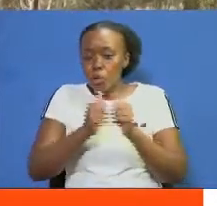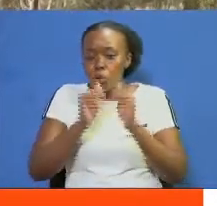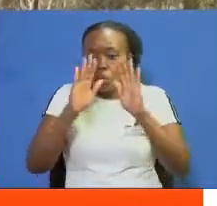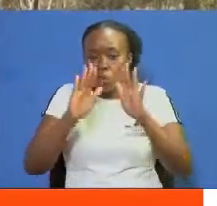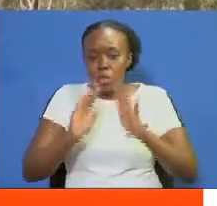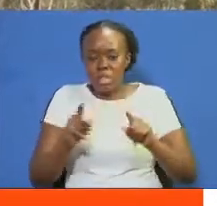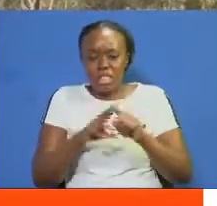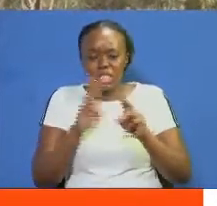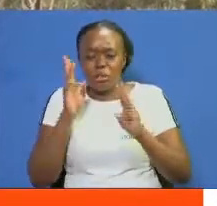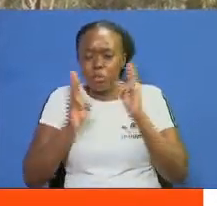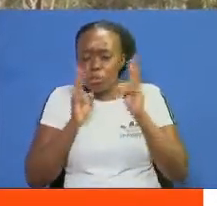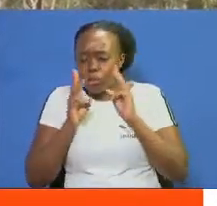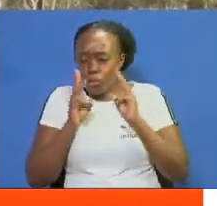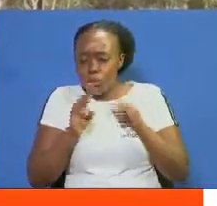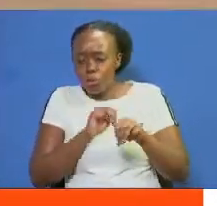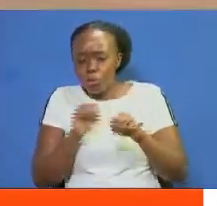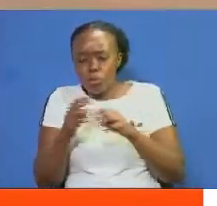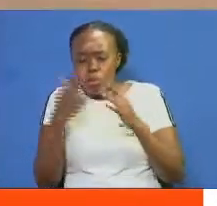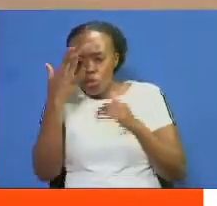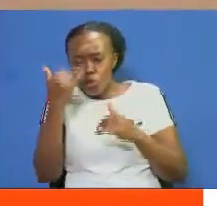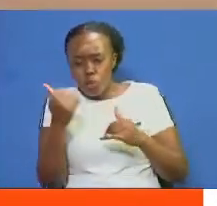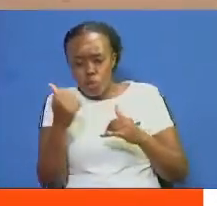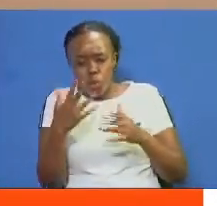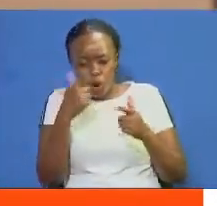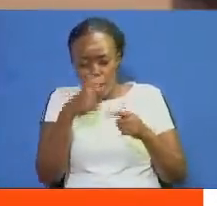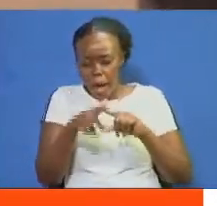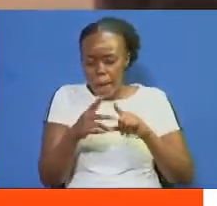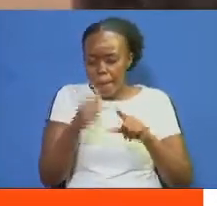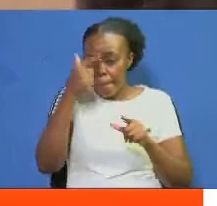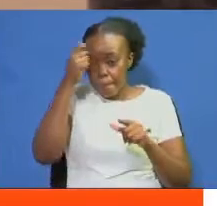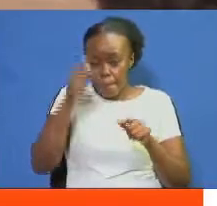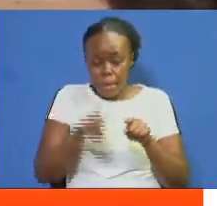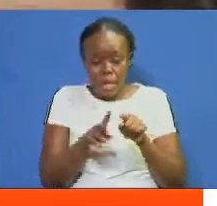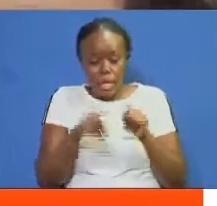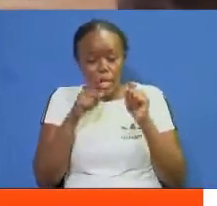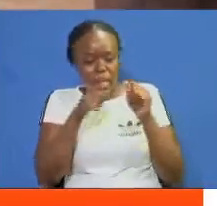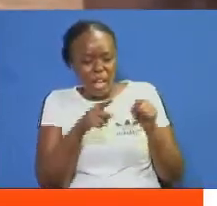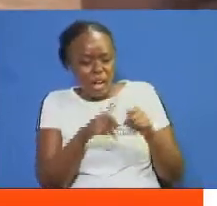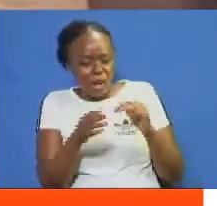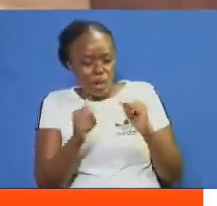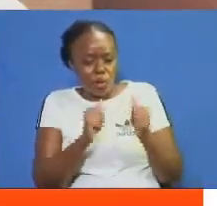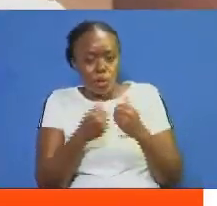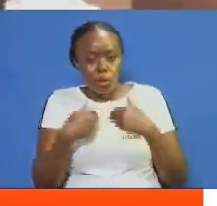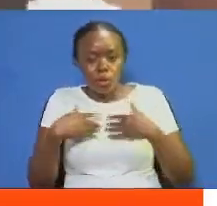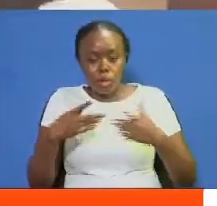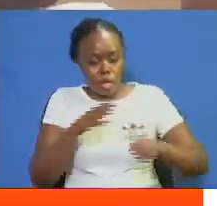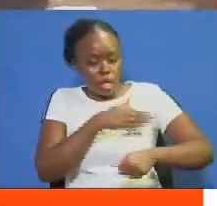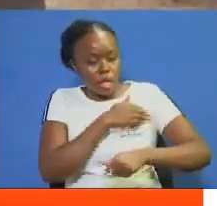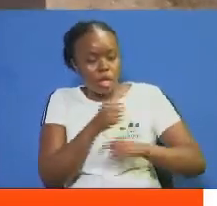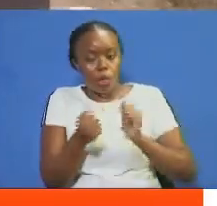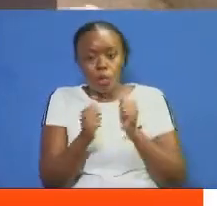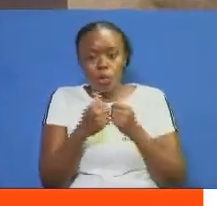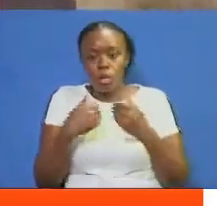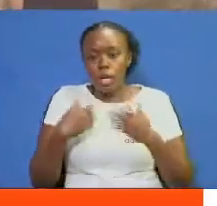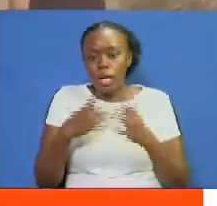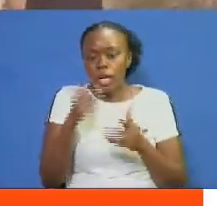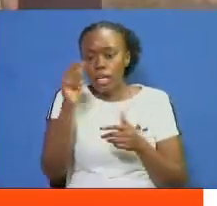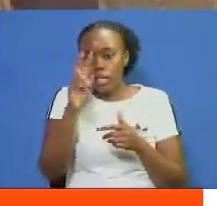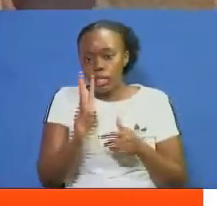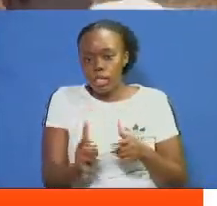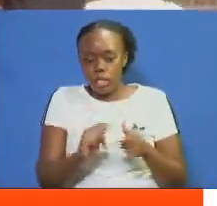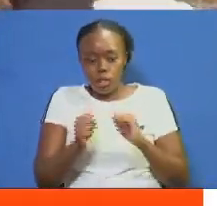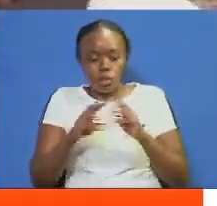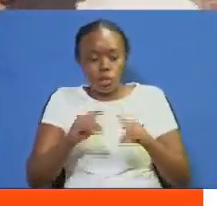sababu tunashangaa tunaondolewa kwa sababu ya wanyamapori. Nonetheless, the residents have pointed an accusing finger to security administrators in Taita Taveta